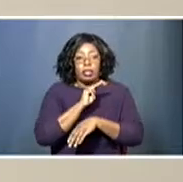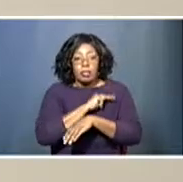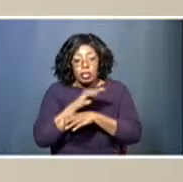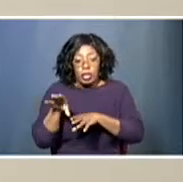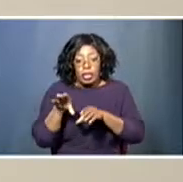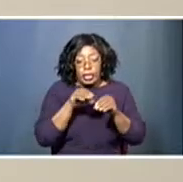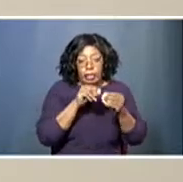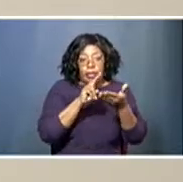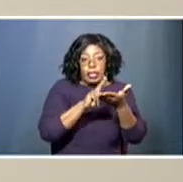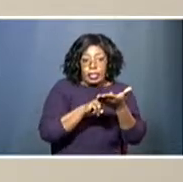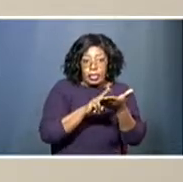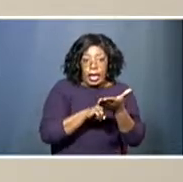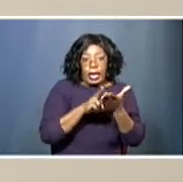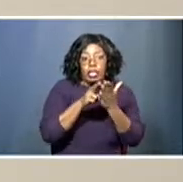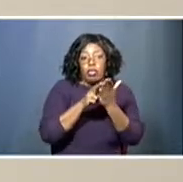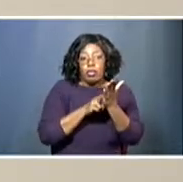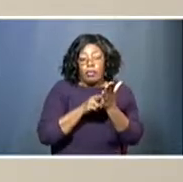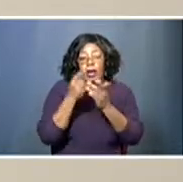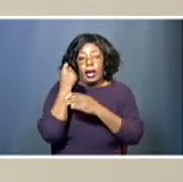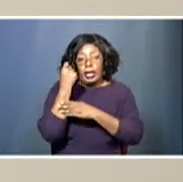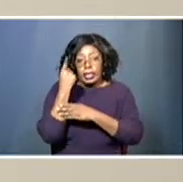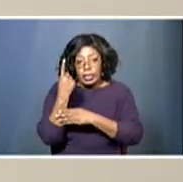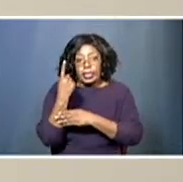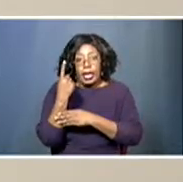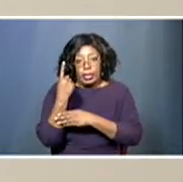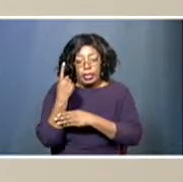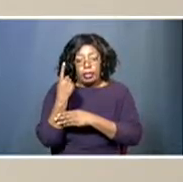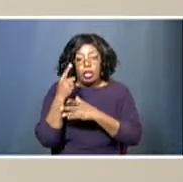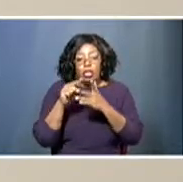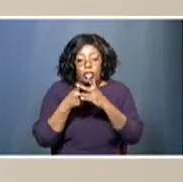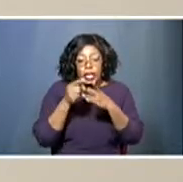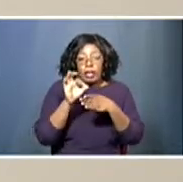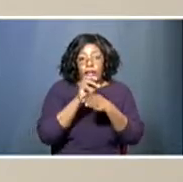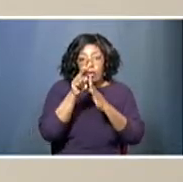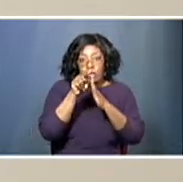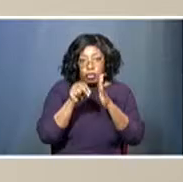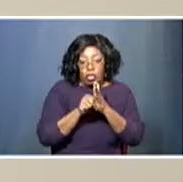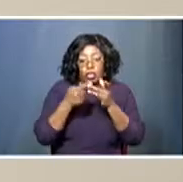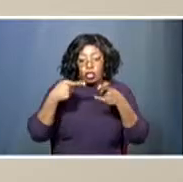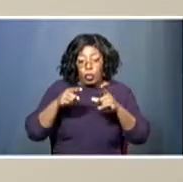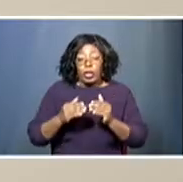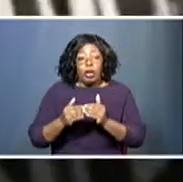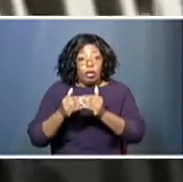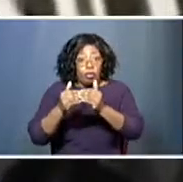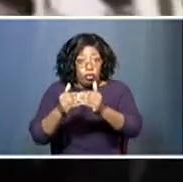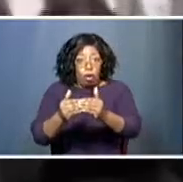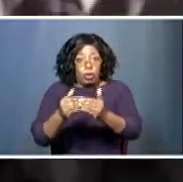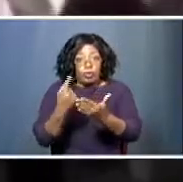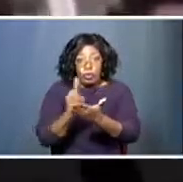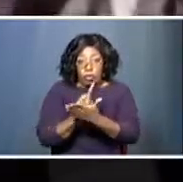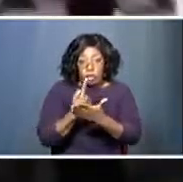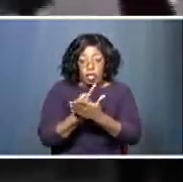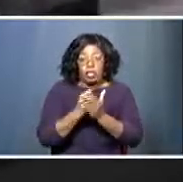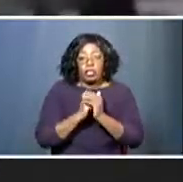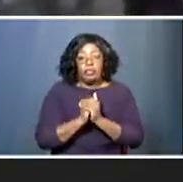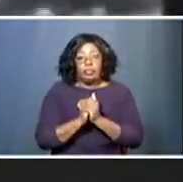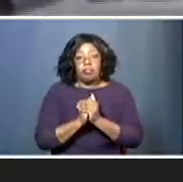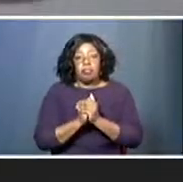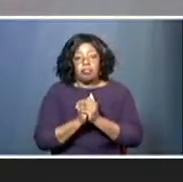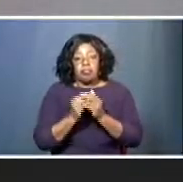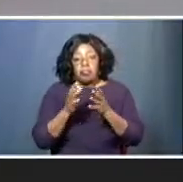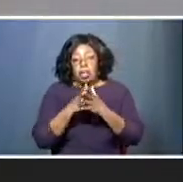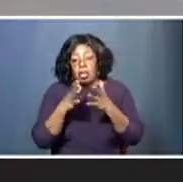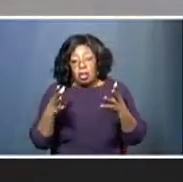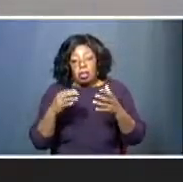memorandum of understanding to set the foundation on the way forward for those discussions. There's been a lot of defense of the